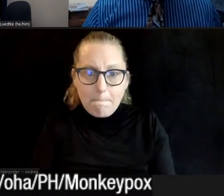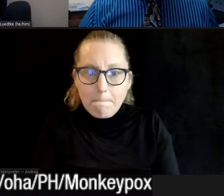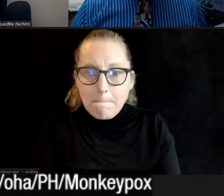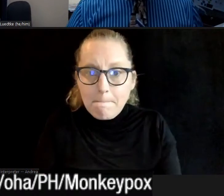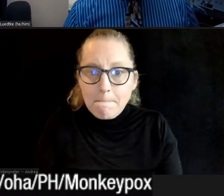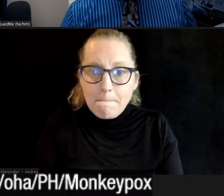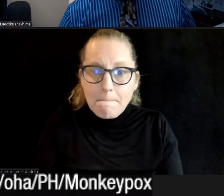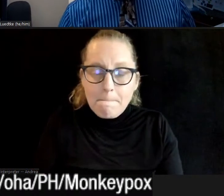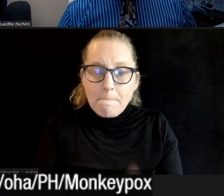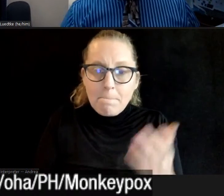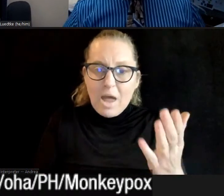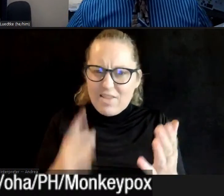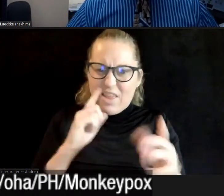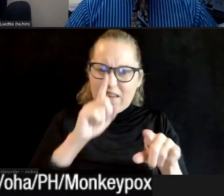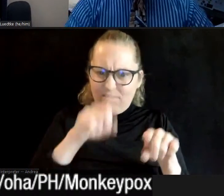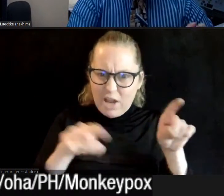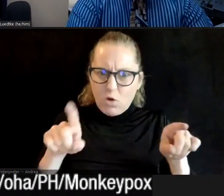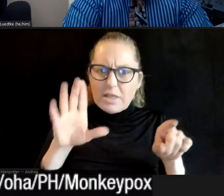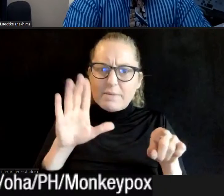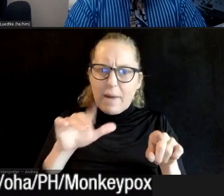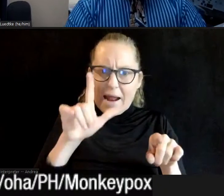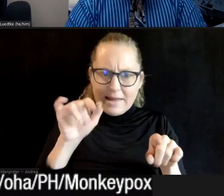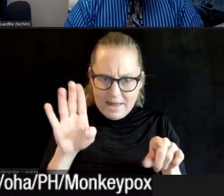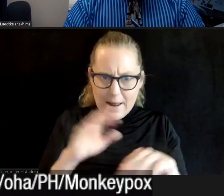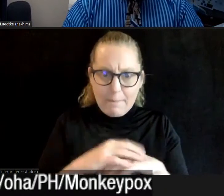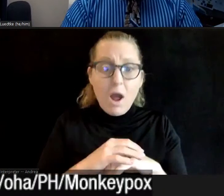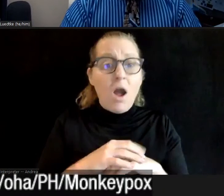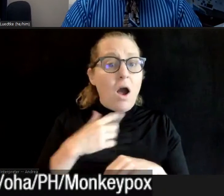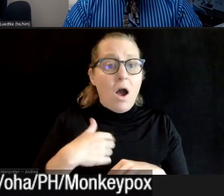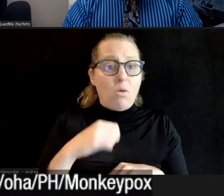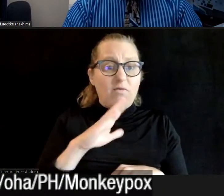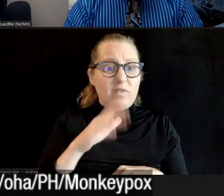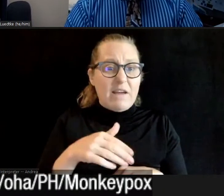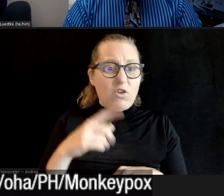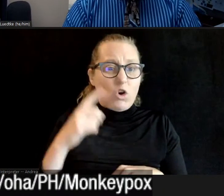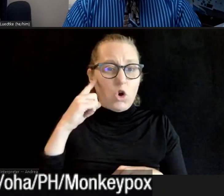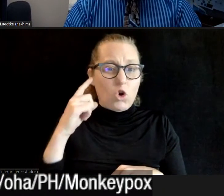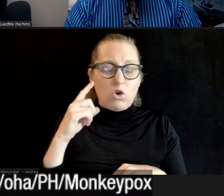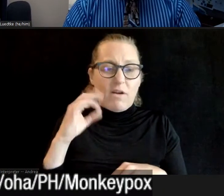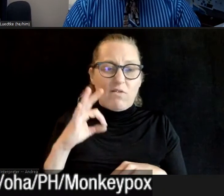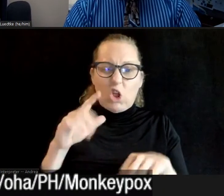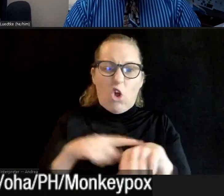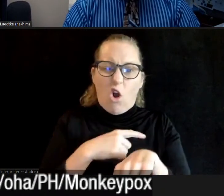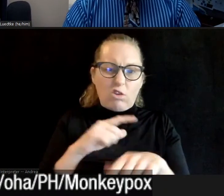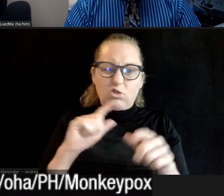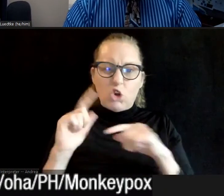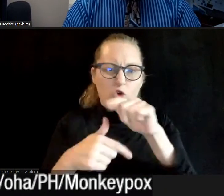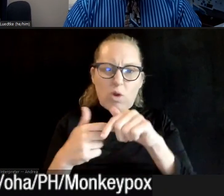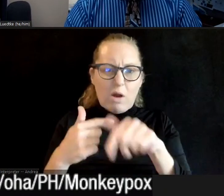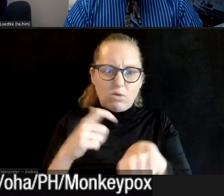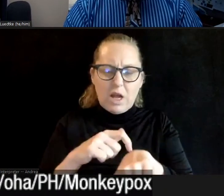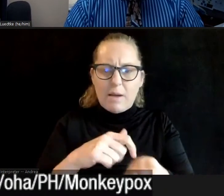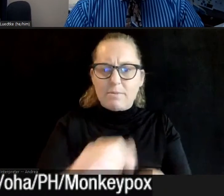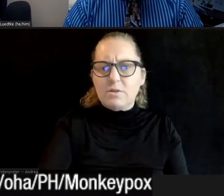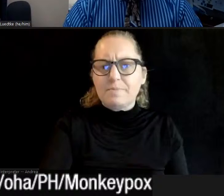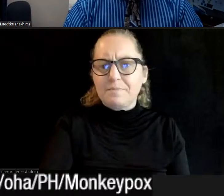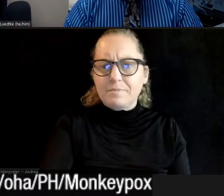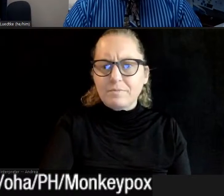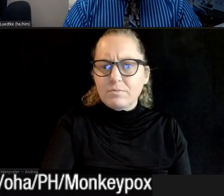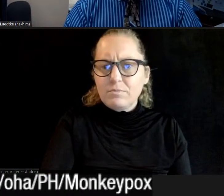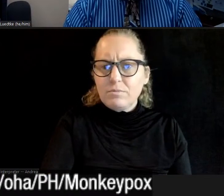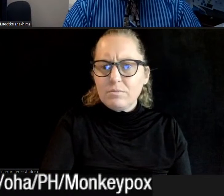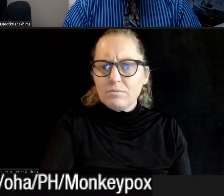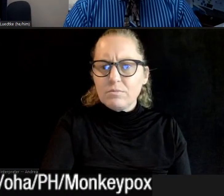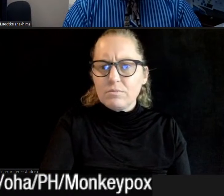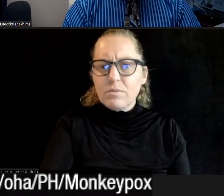I think it varies by lab. We've not heard of long kind of turnaround times, but because of the specialized nature